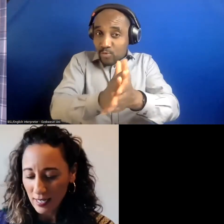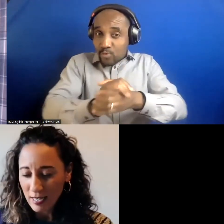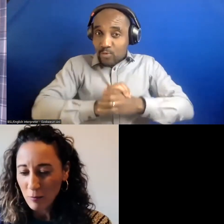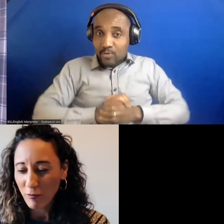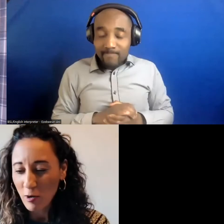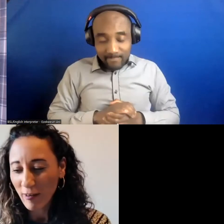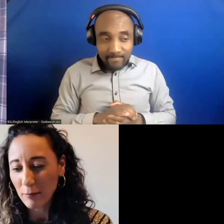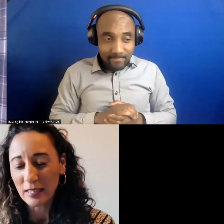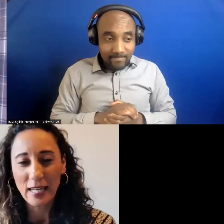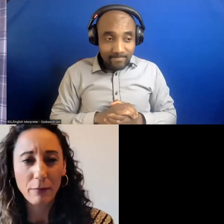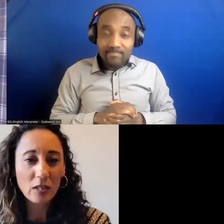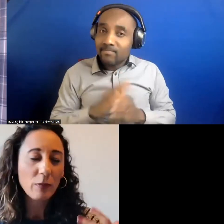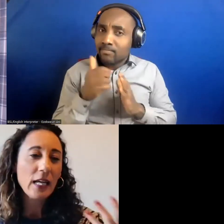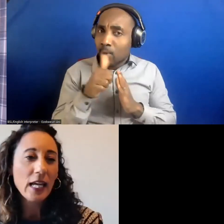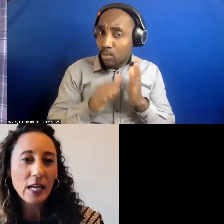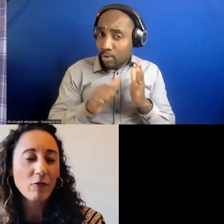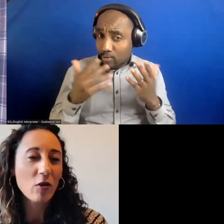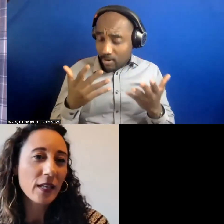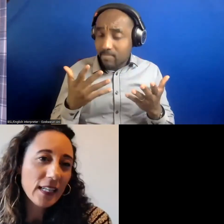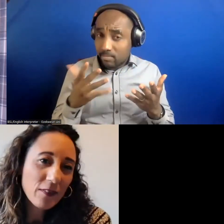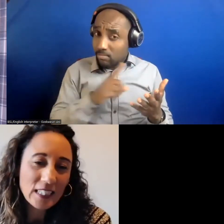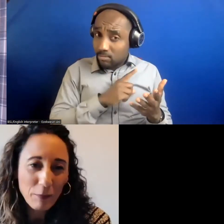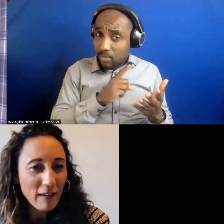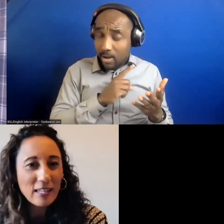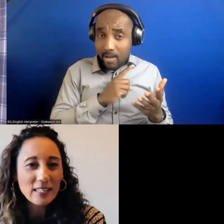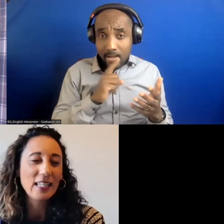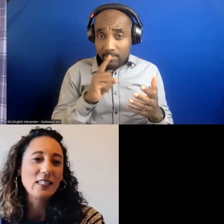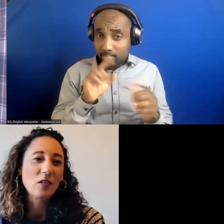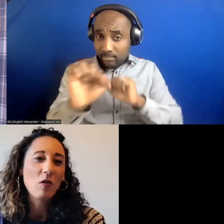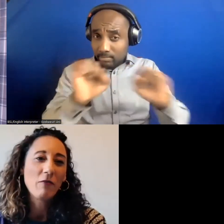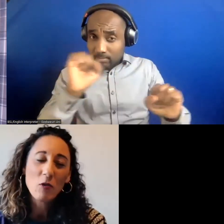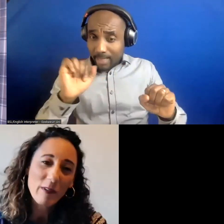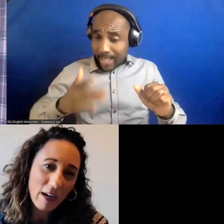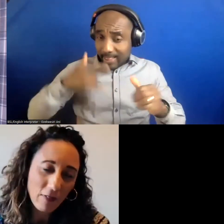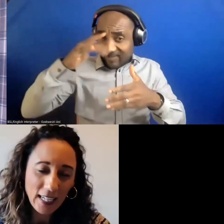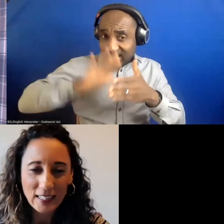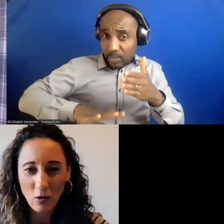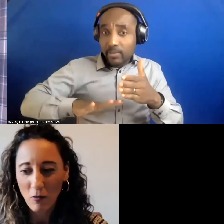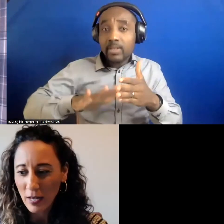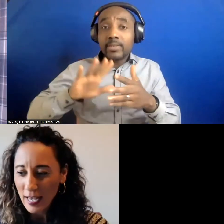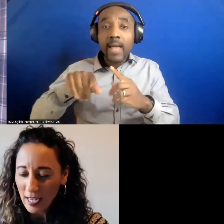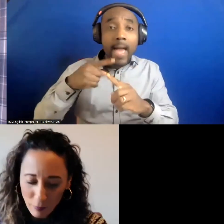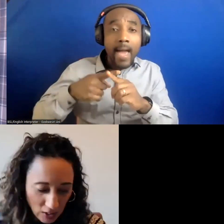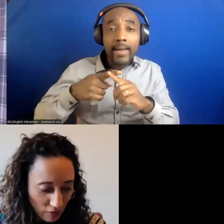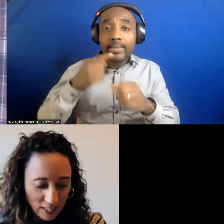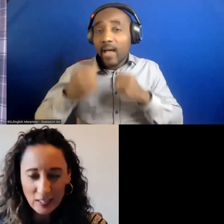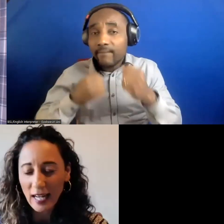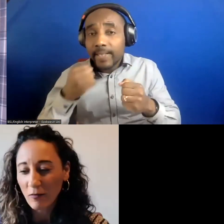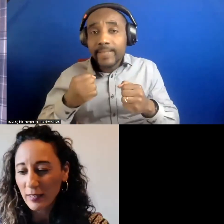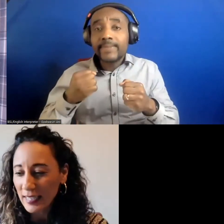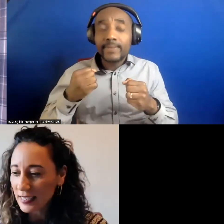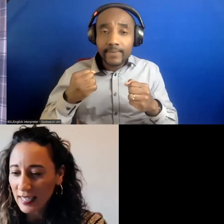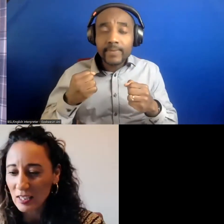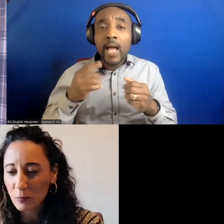our program today, because we hear from the lived experiences of former athletes, of administrators and